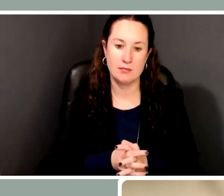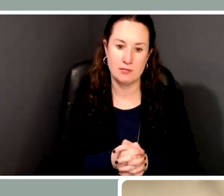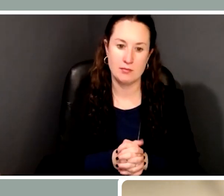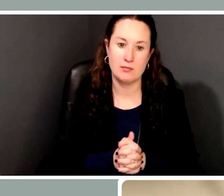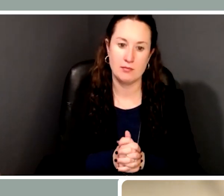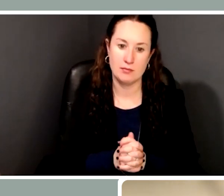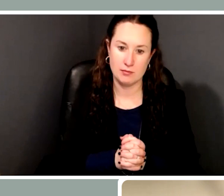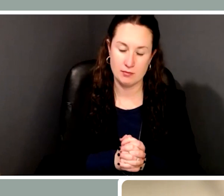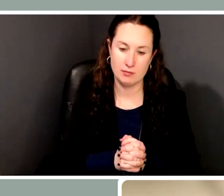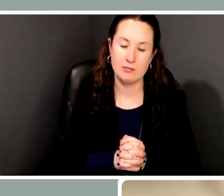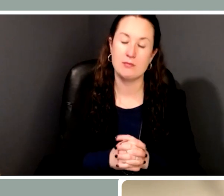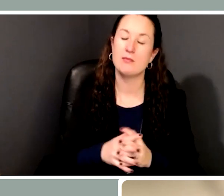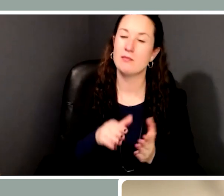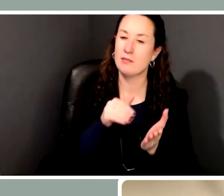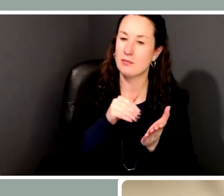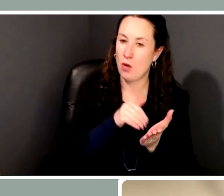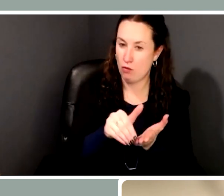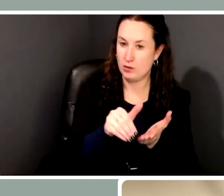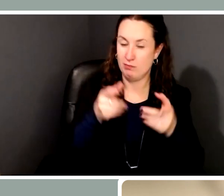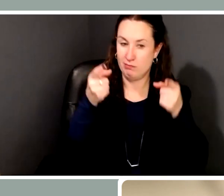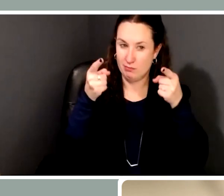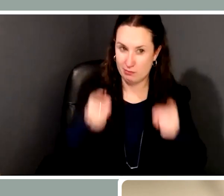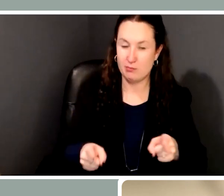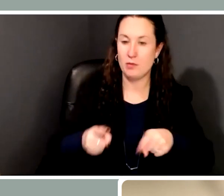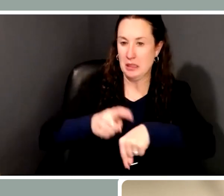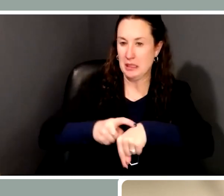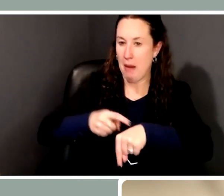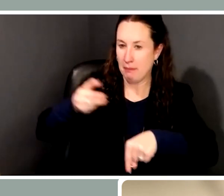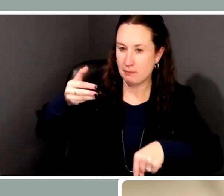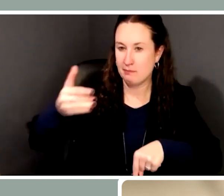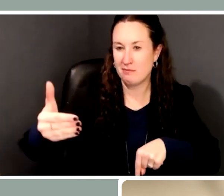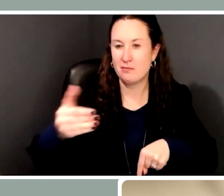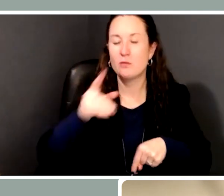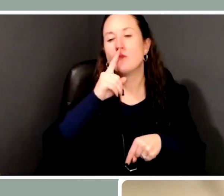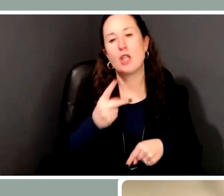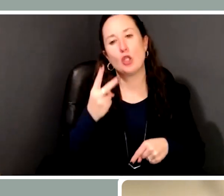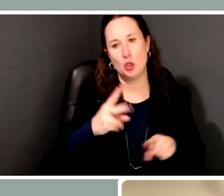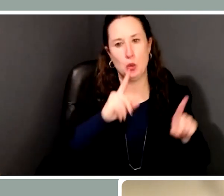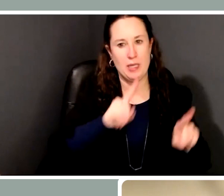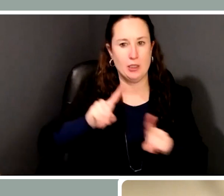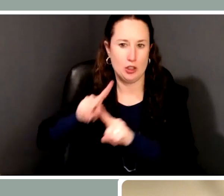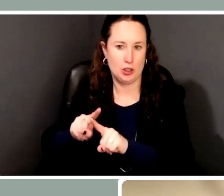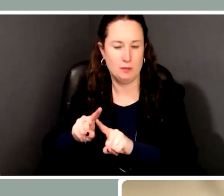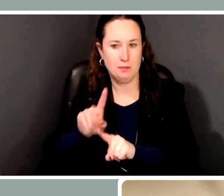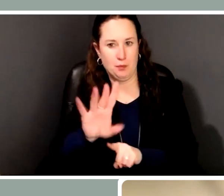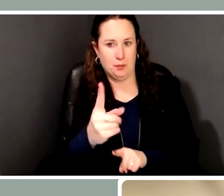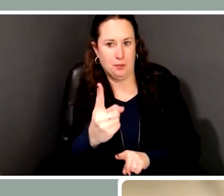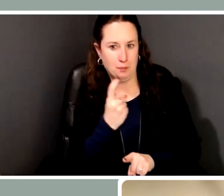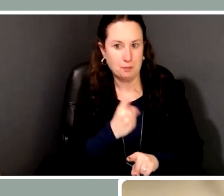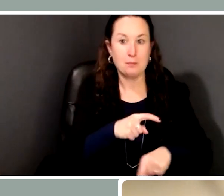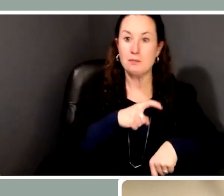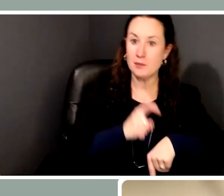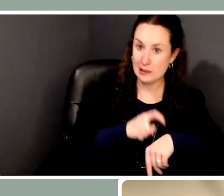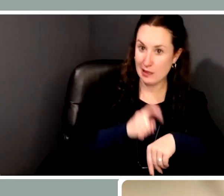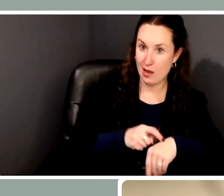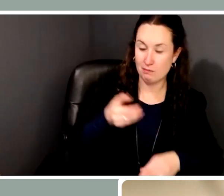We often find that over time, there are two things that I want to answer with respect to that question. One is, over time,